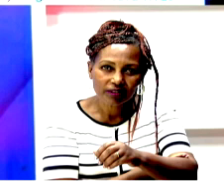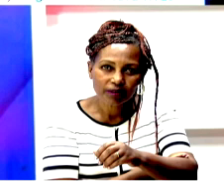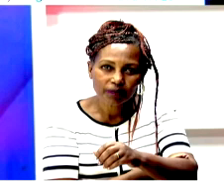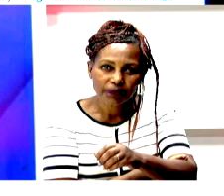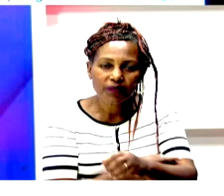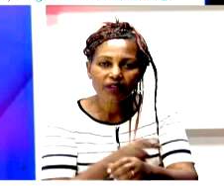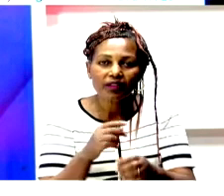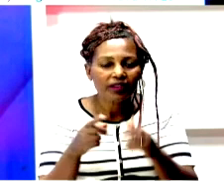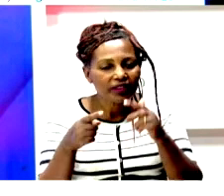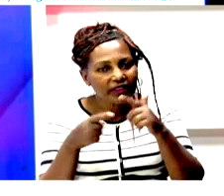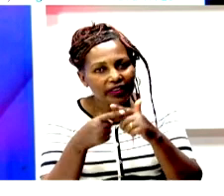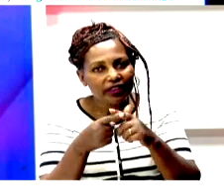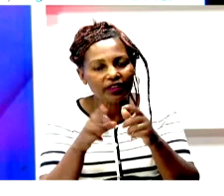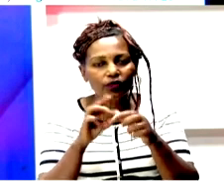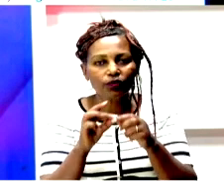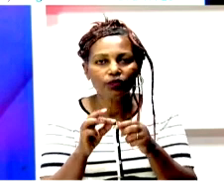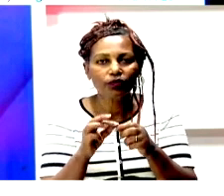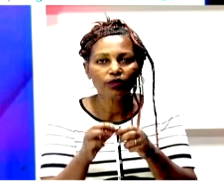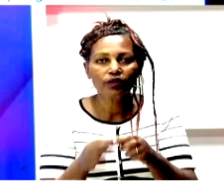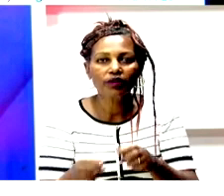Sentence two is in passive form.